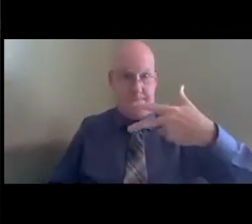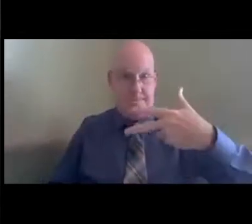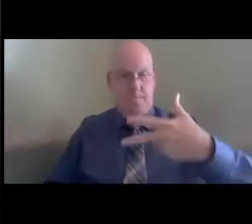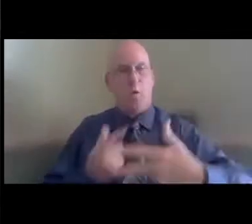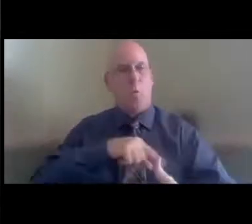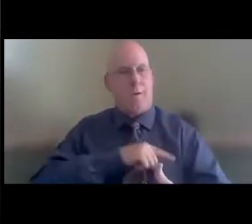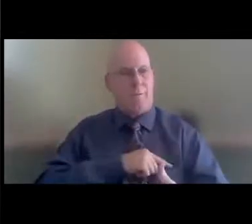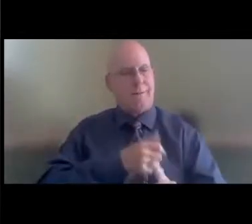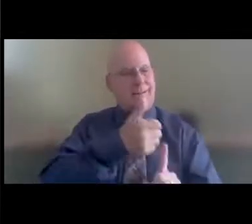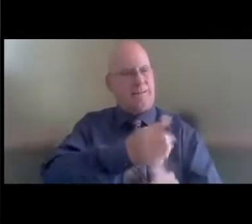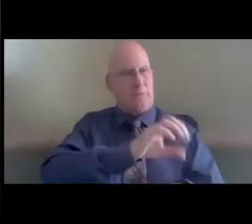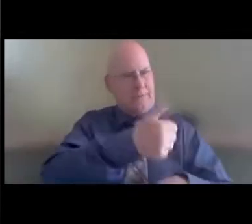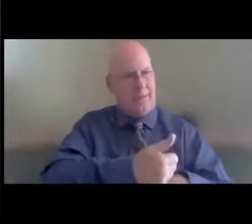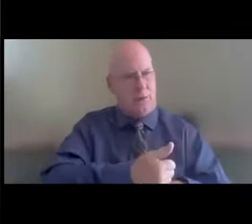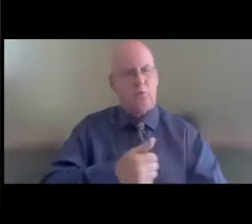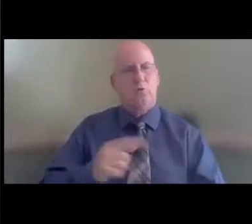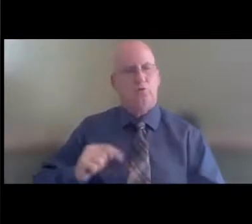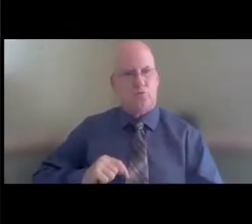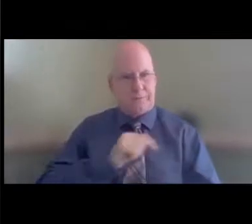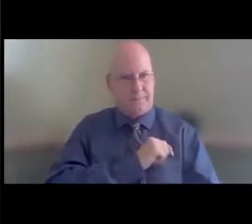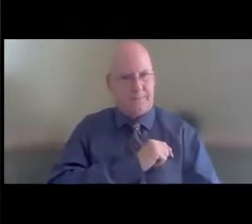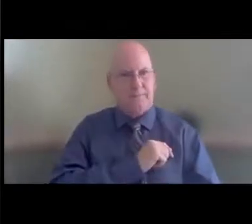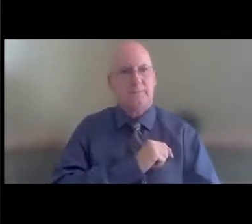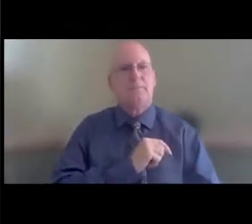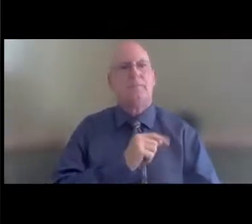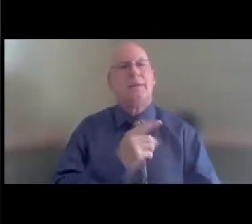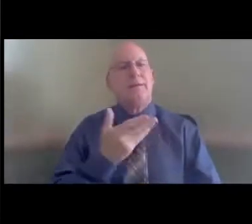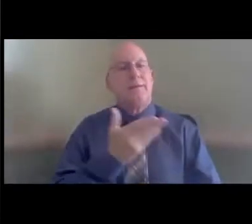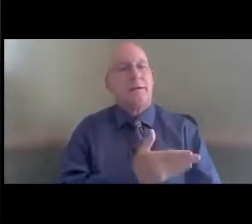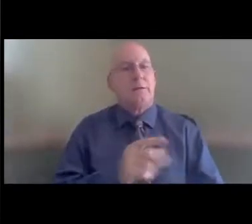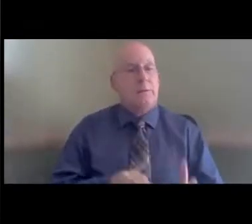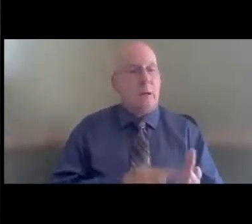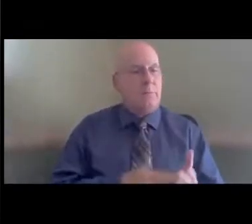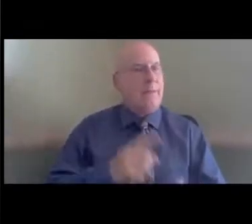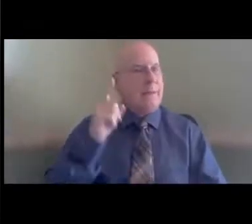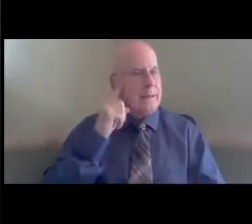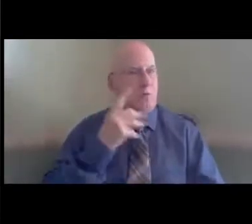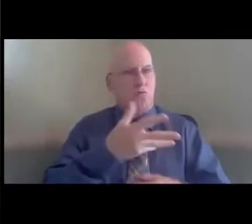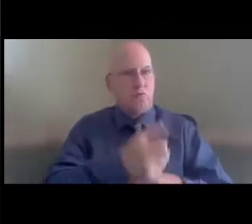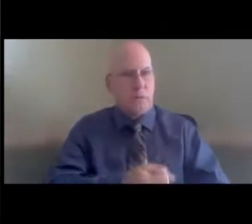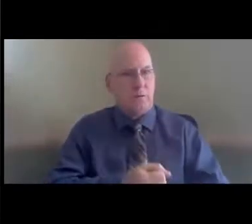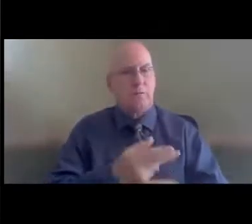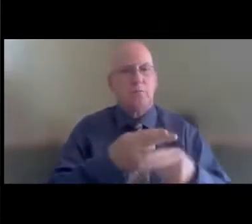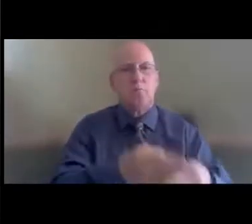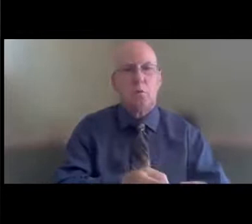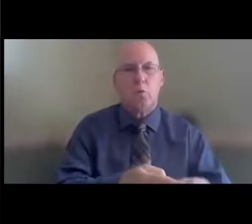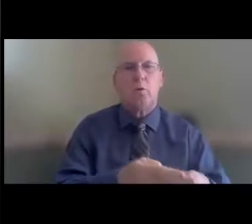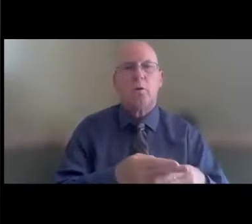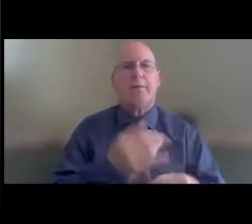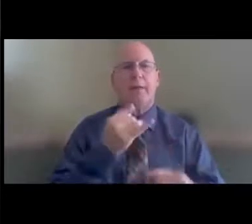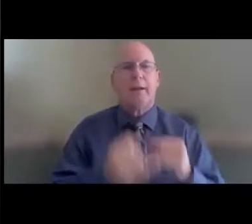as self-settled trusts. And I just put this up here because you'll sometimes hear these trusts referred to by the last